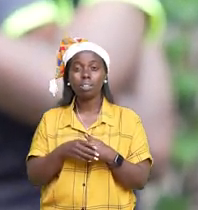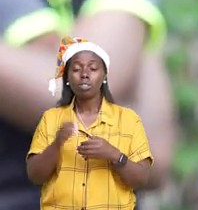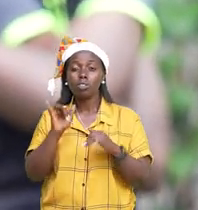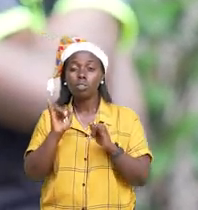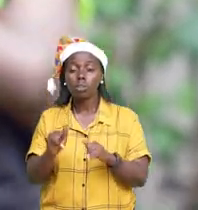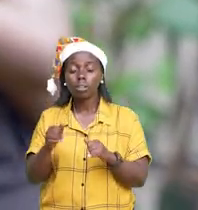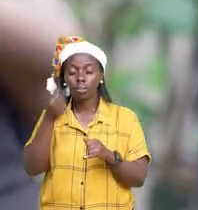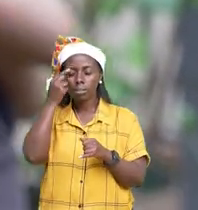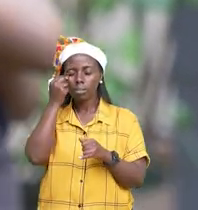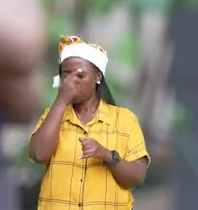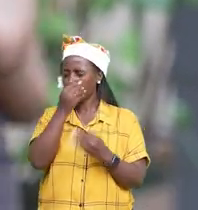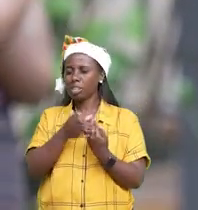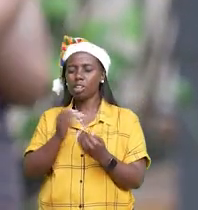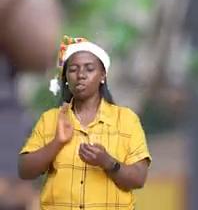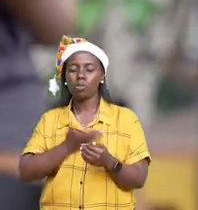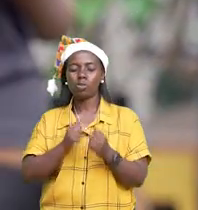Imagine you standing here with me